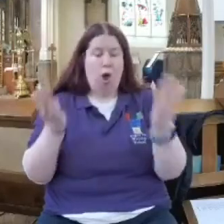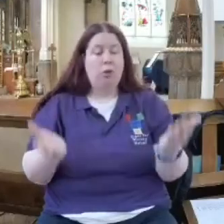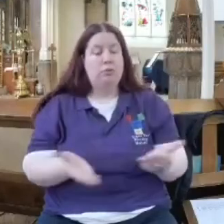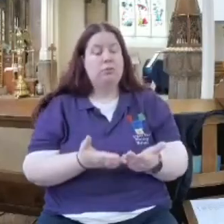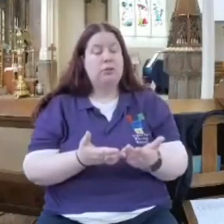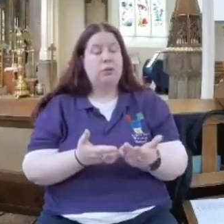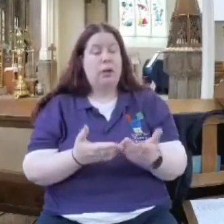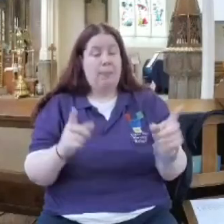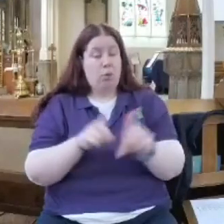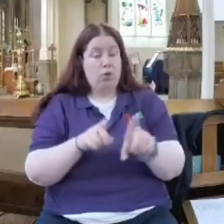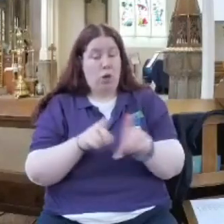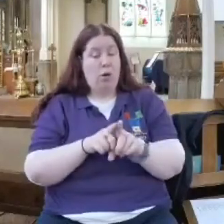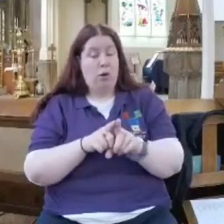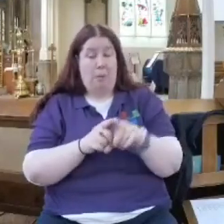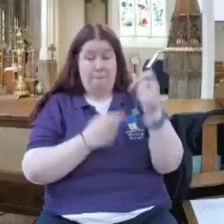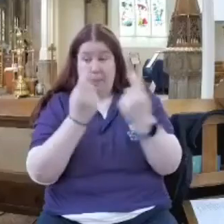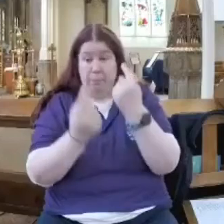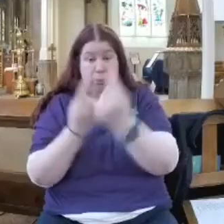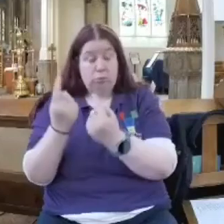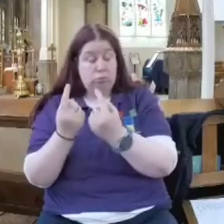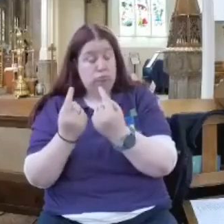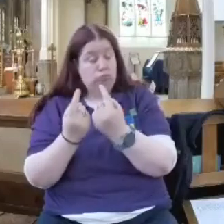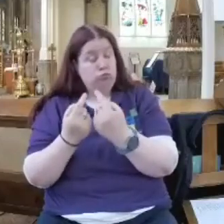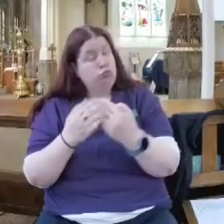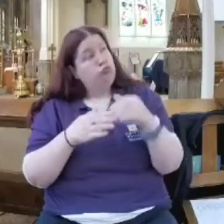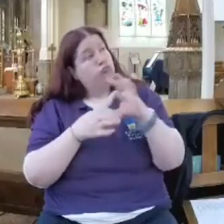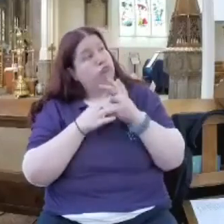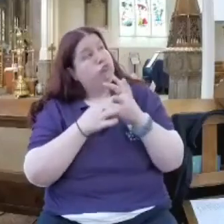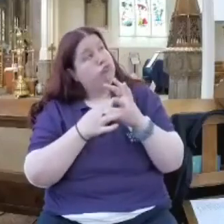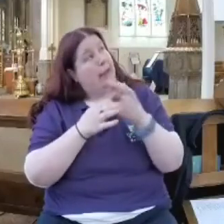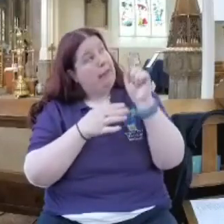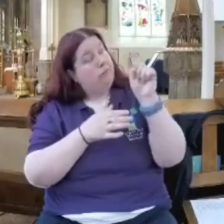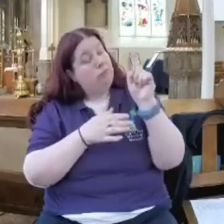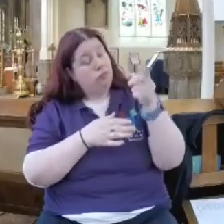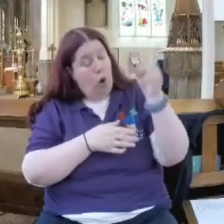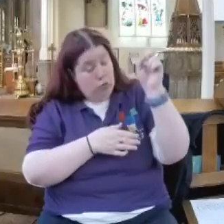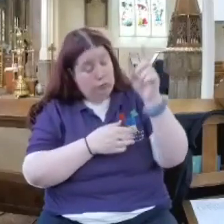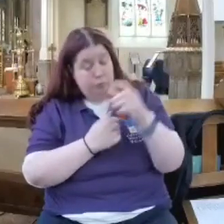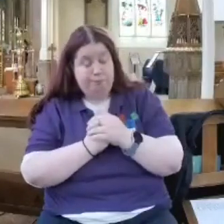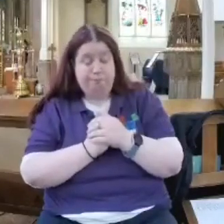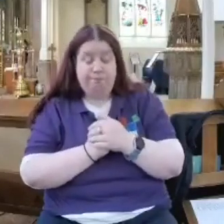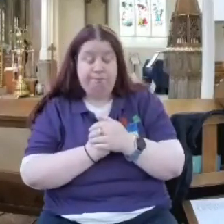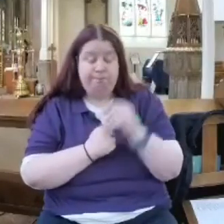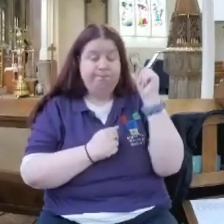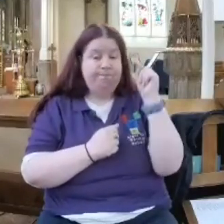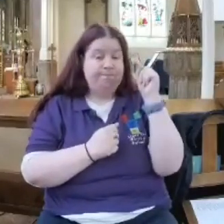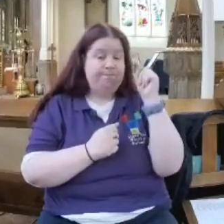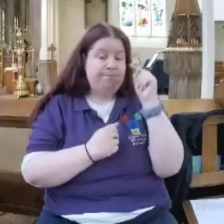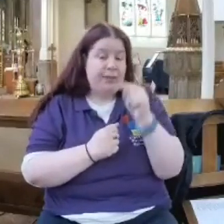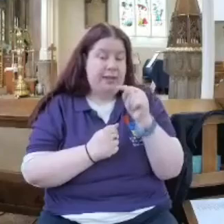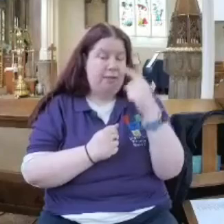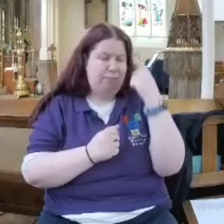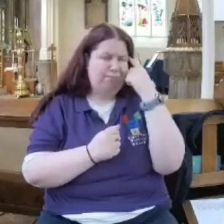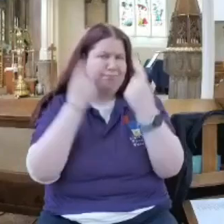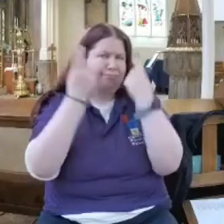man's relationship in creation with God. Together, these ideas address the question